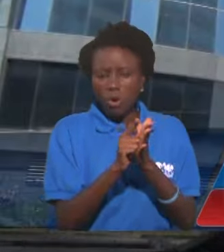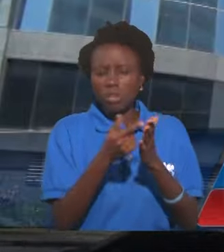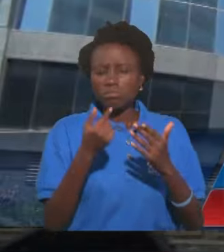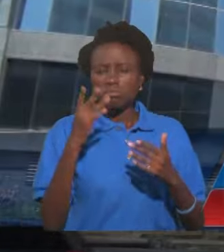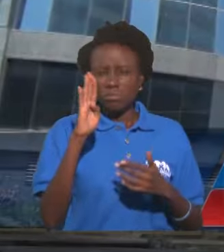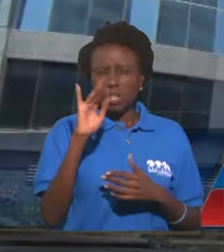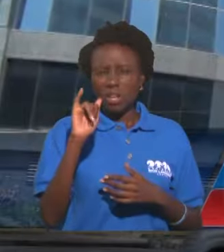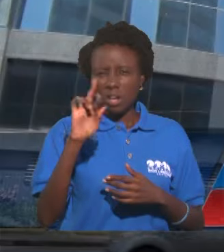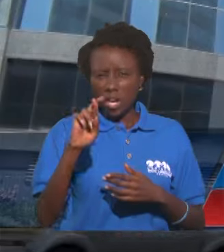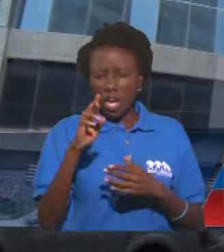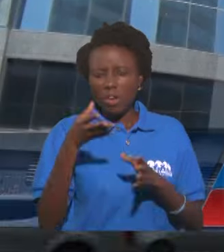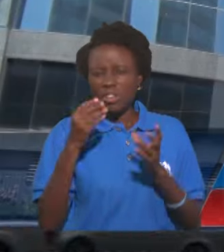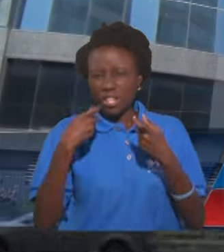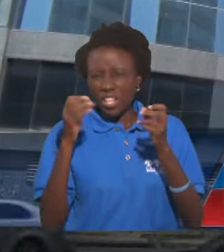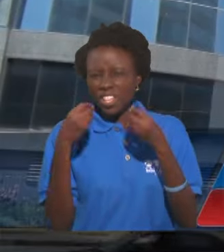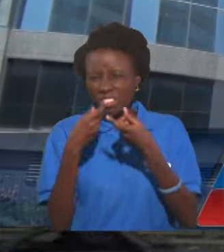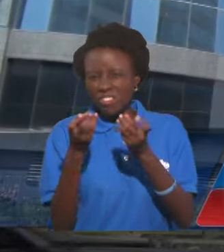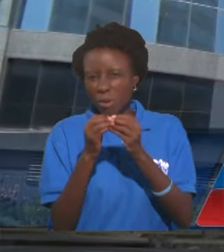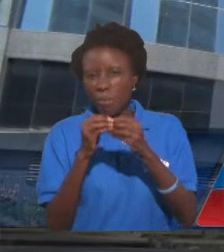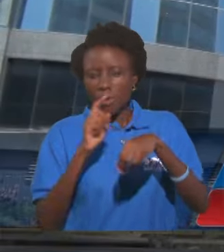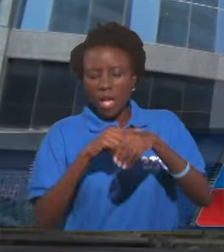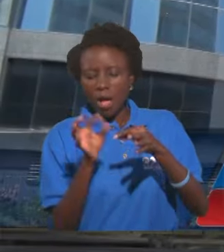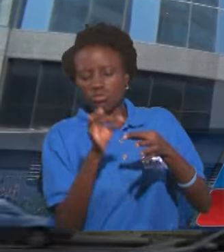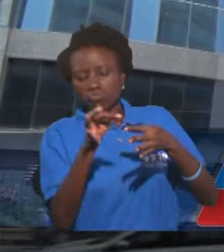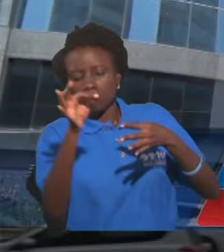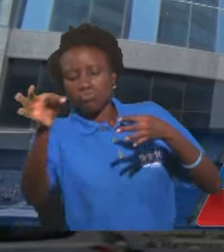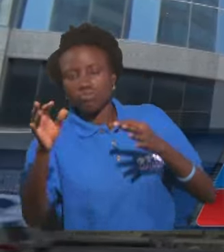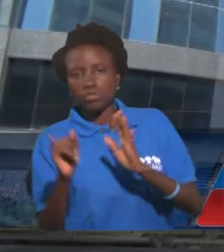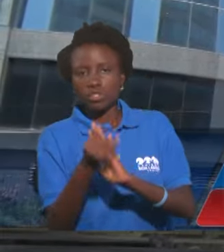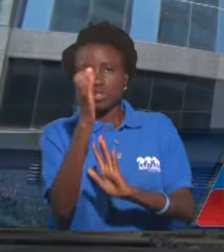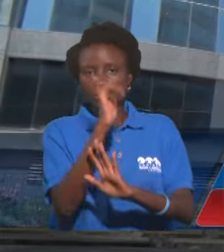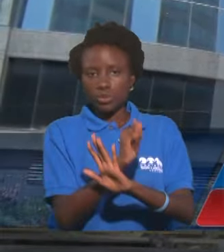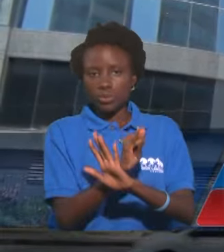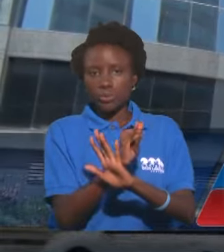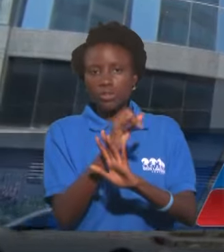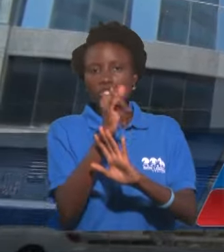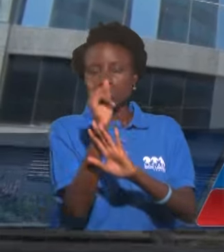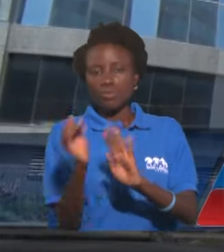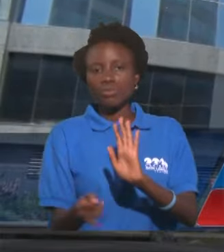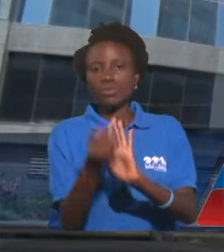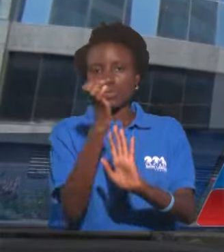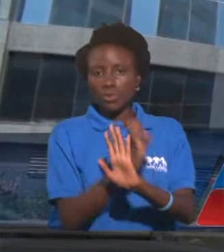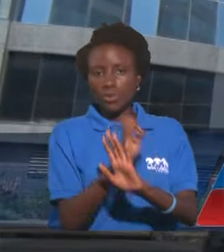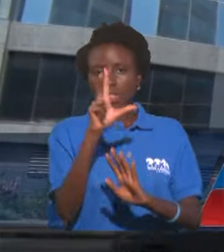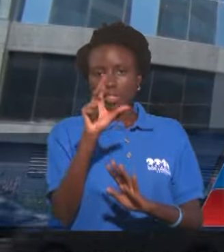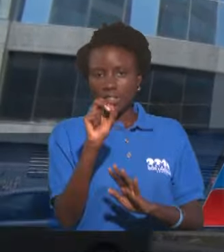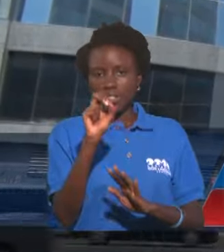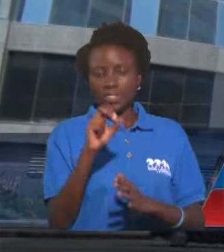issue notices of assessment up to June 30th, 2024. Sunil Lalla, TTT News.